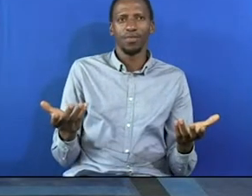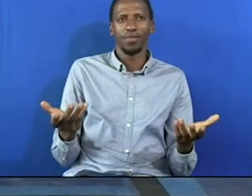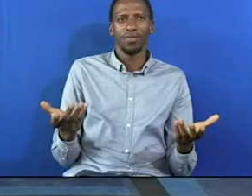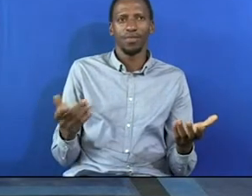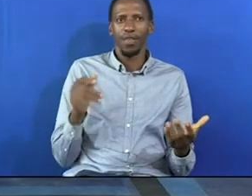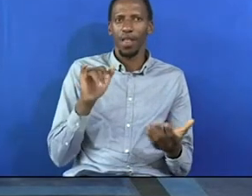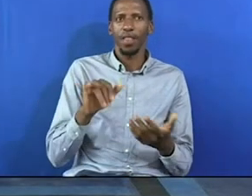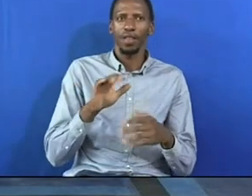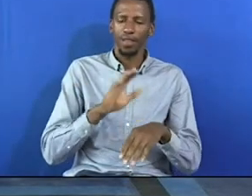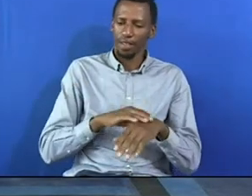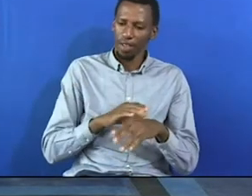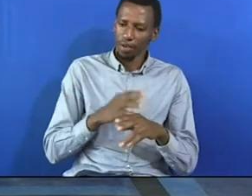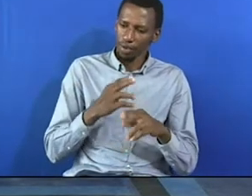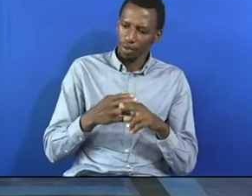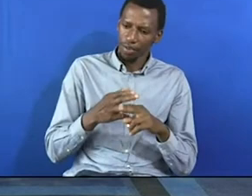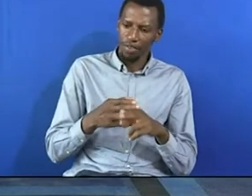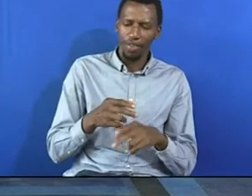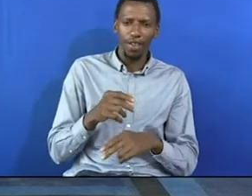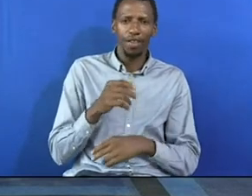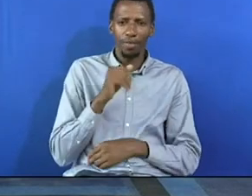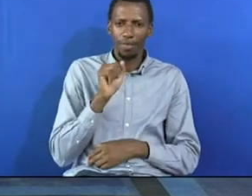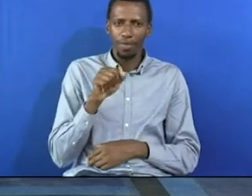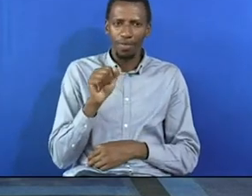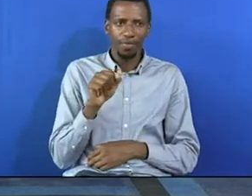Yeah, that's a good name.